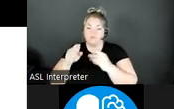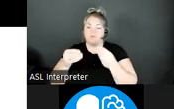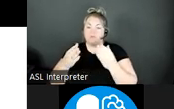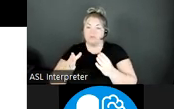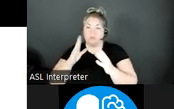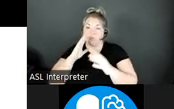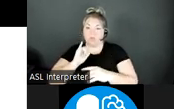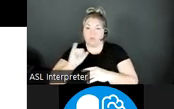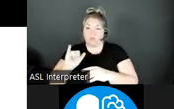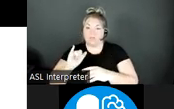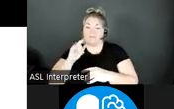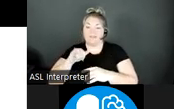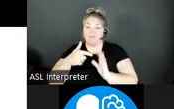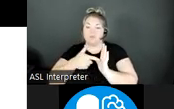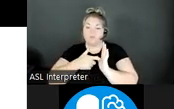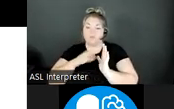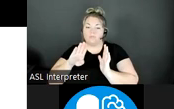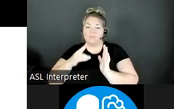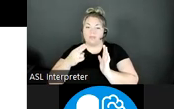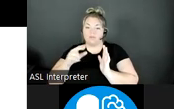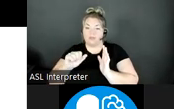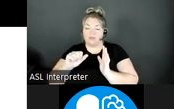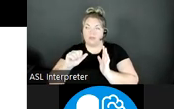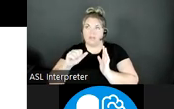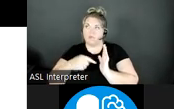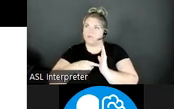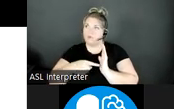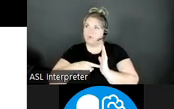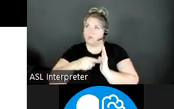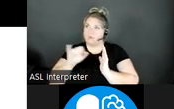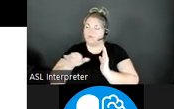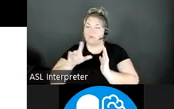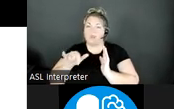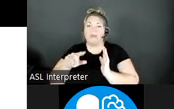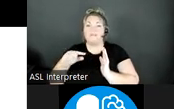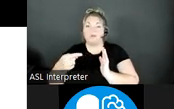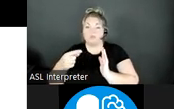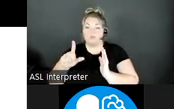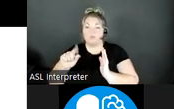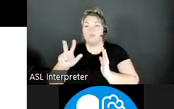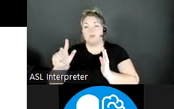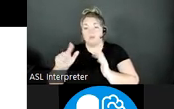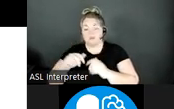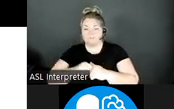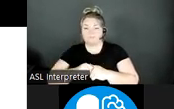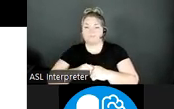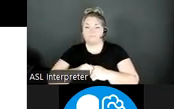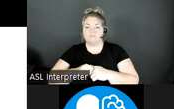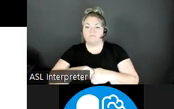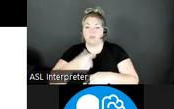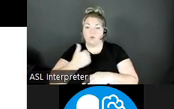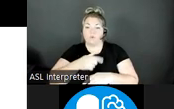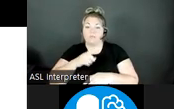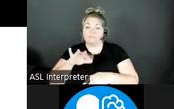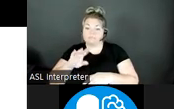That was due to the BHA by July 1, 2023. And we did